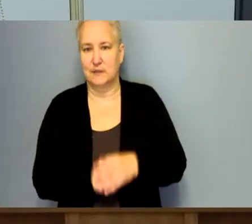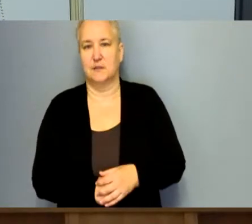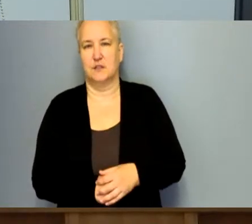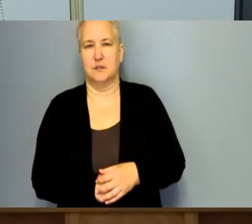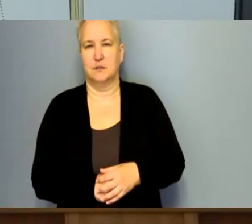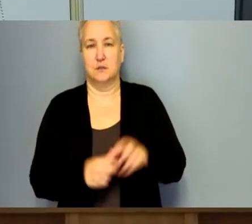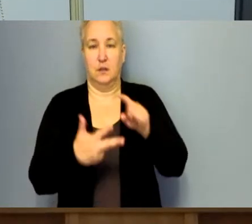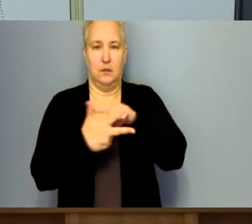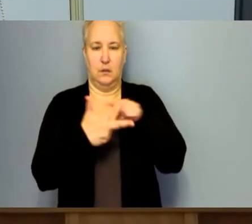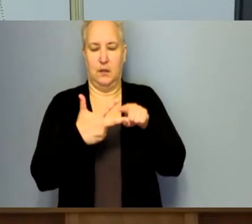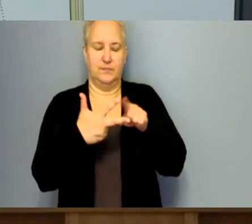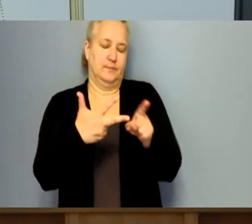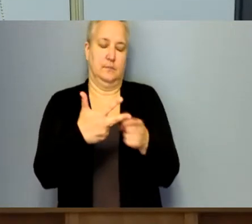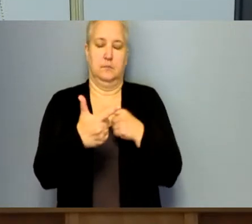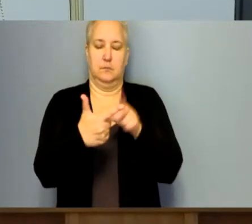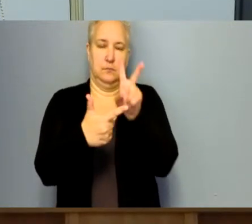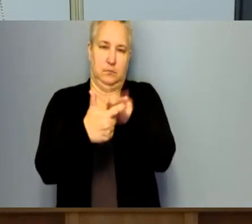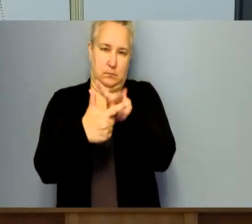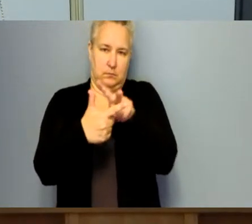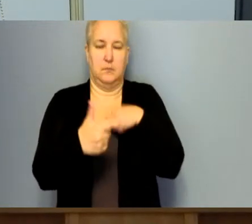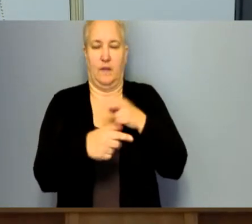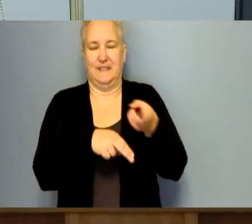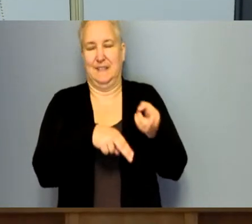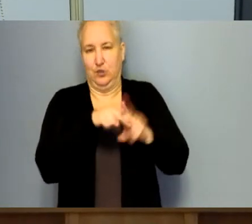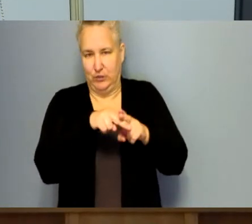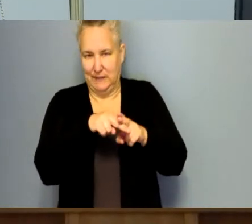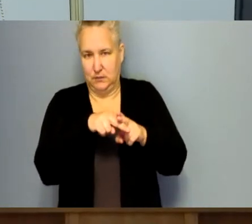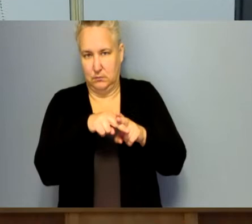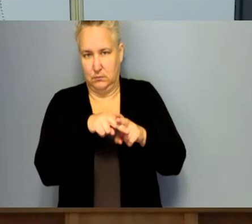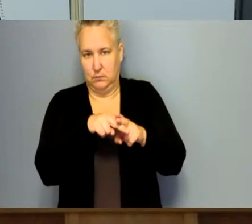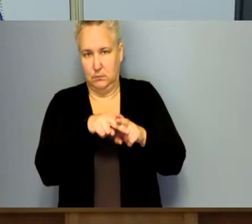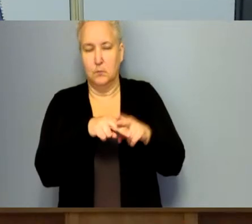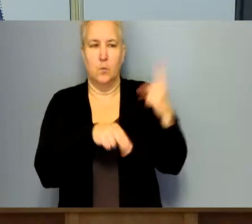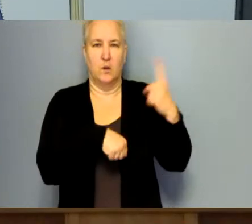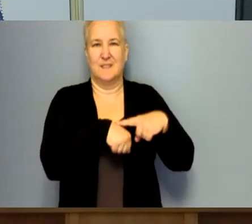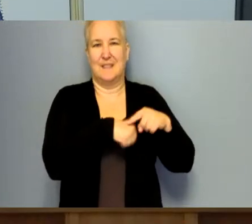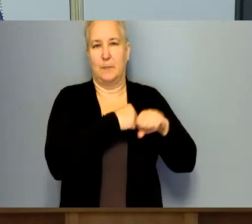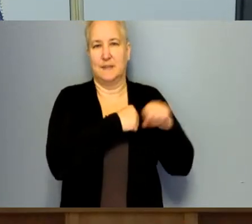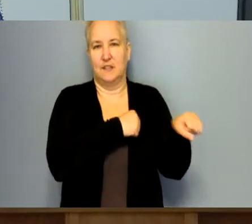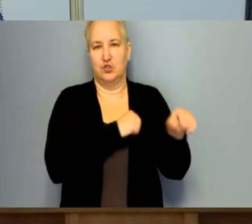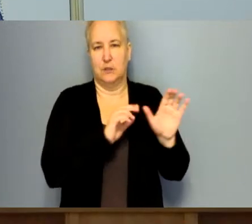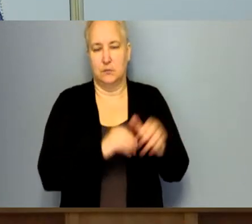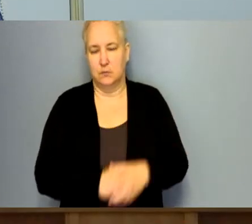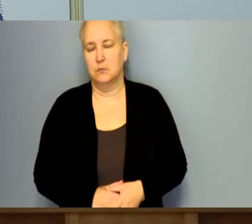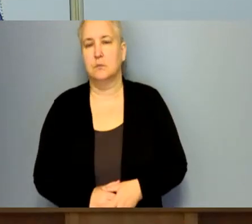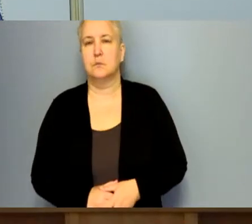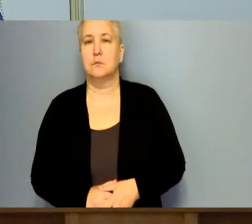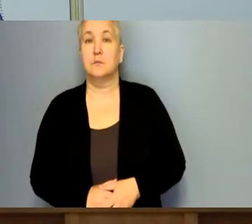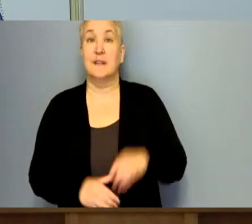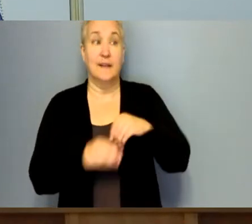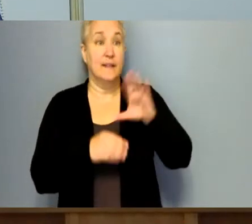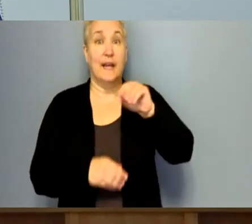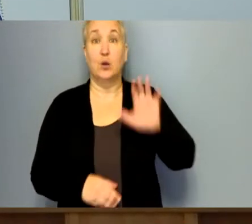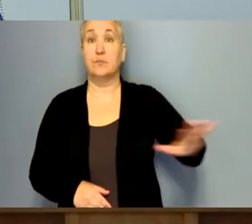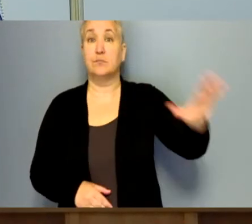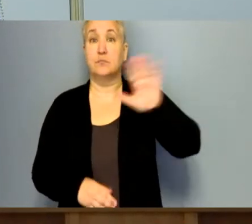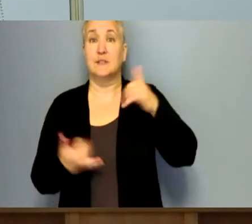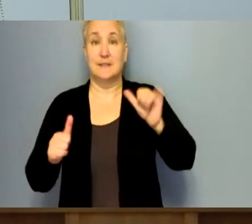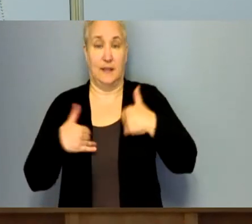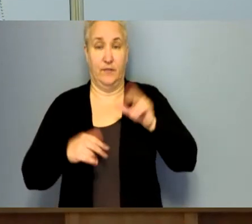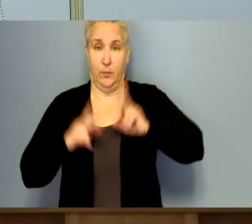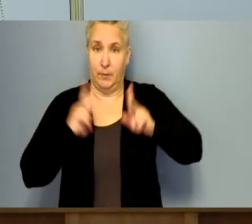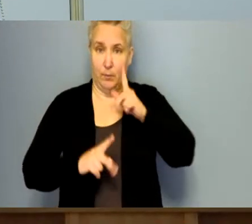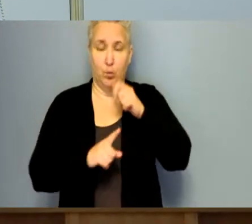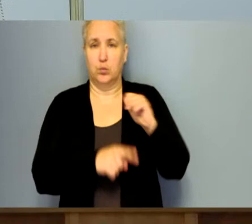two are increases, or one's just an extension of time. There are still people in this county who